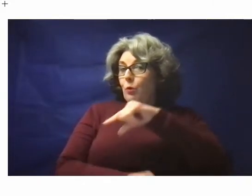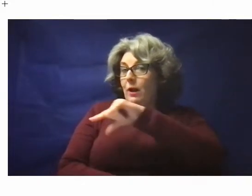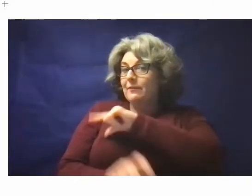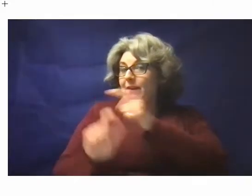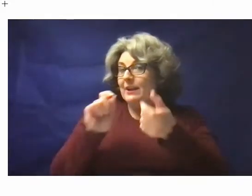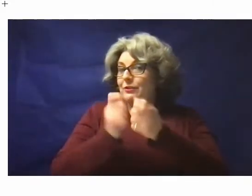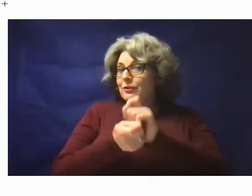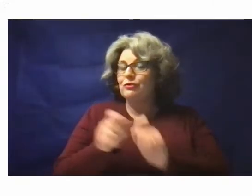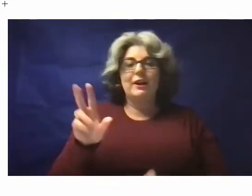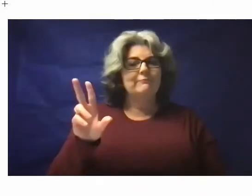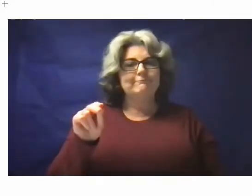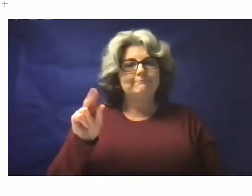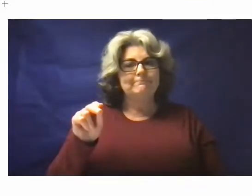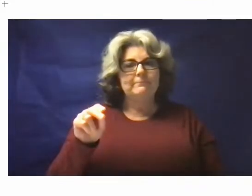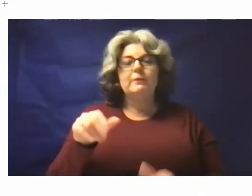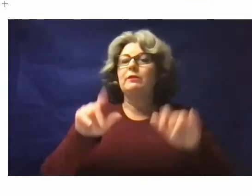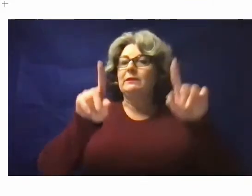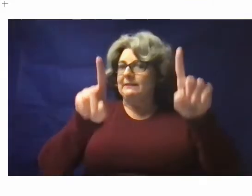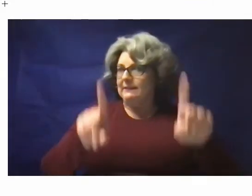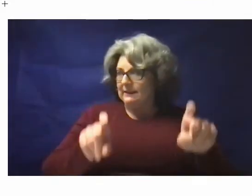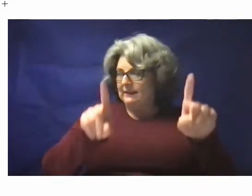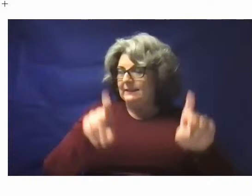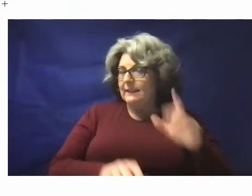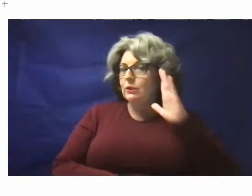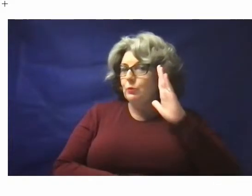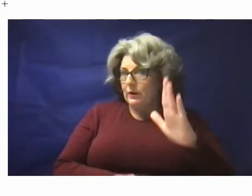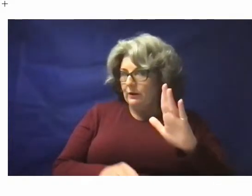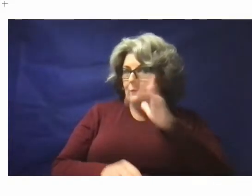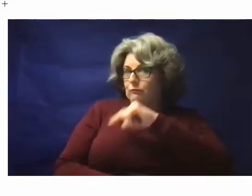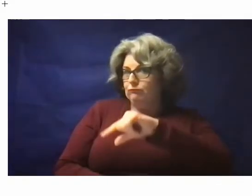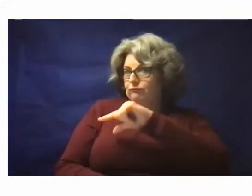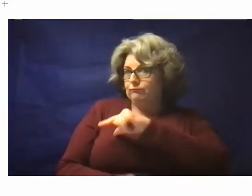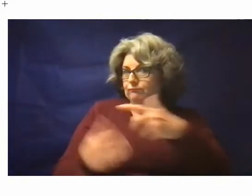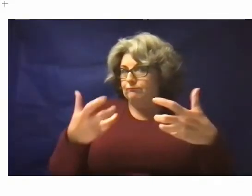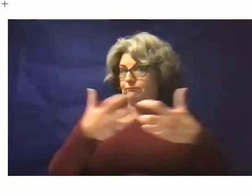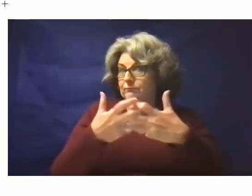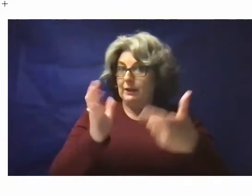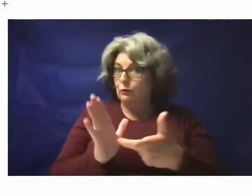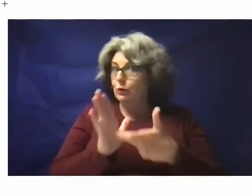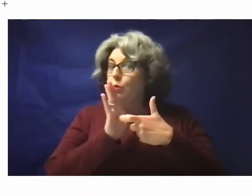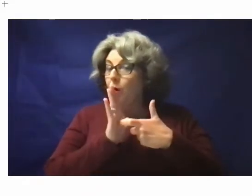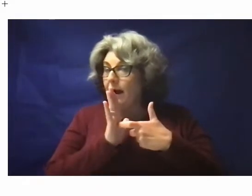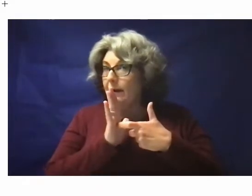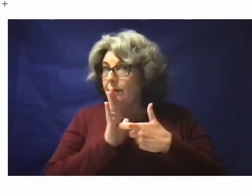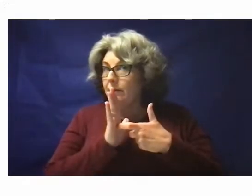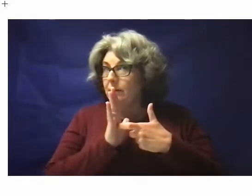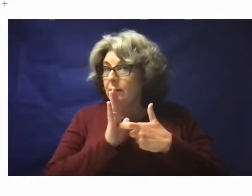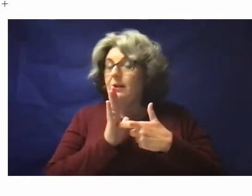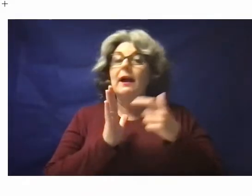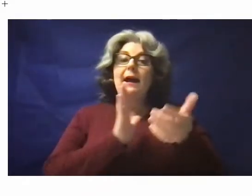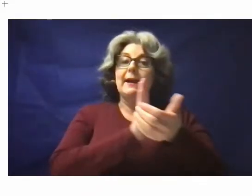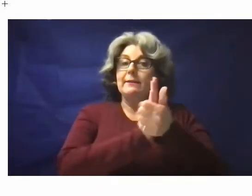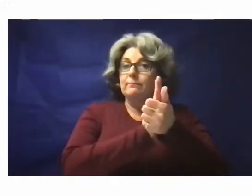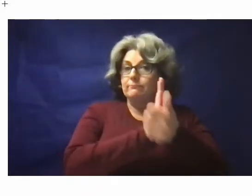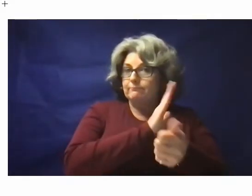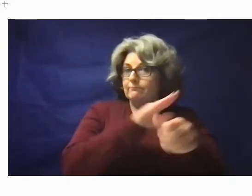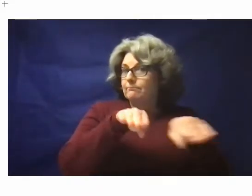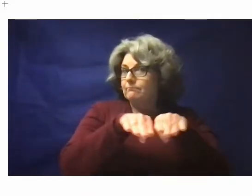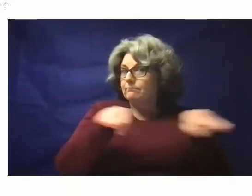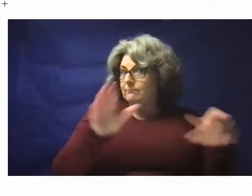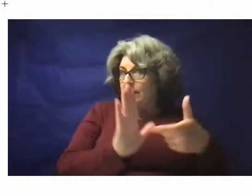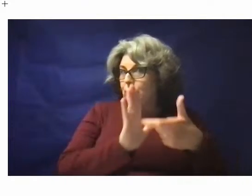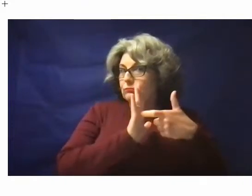will still be assessed for the qualification that is required and to the proficiency level of the